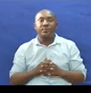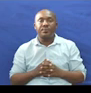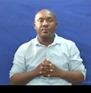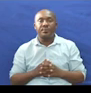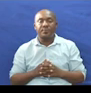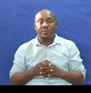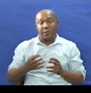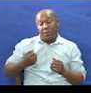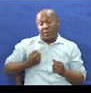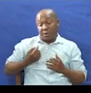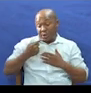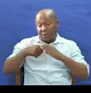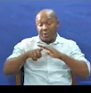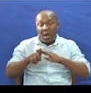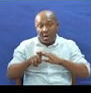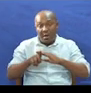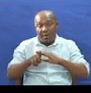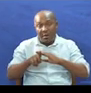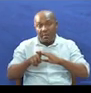She entered